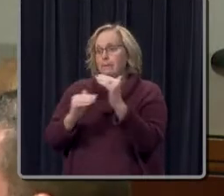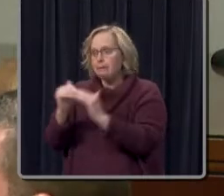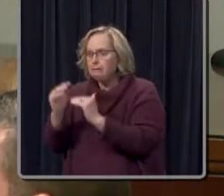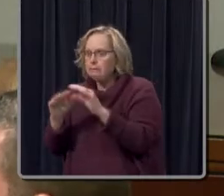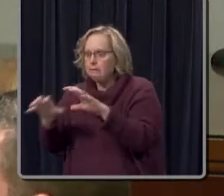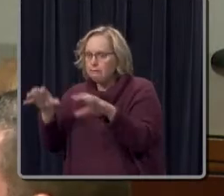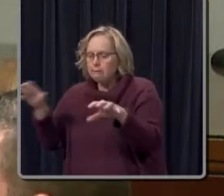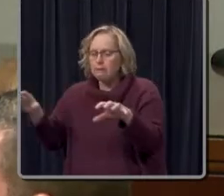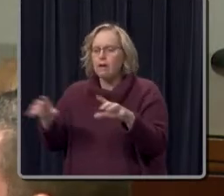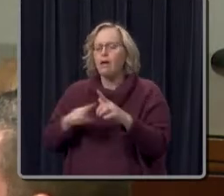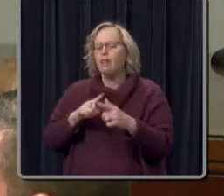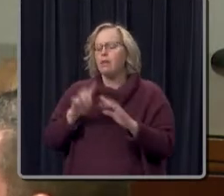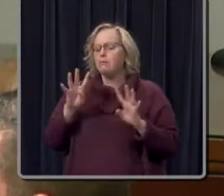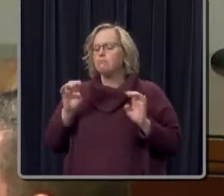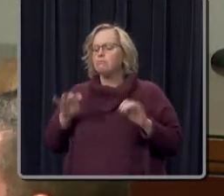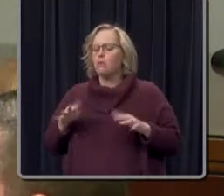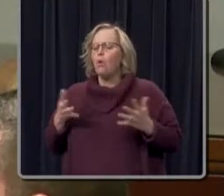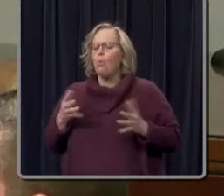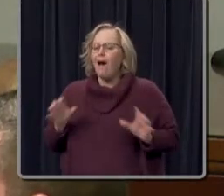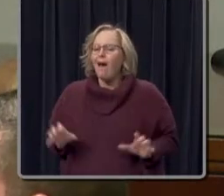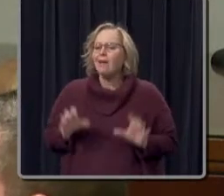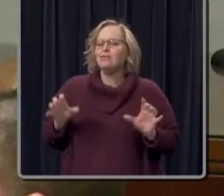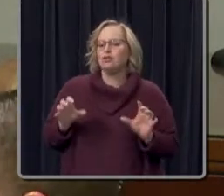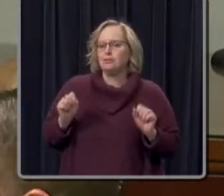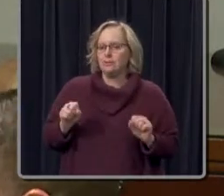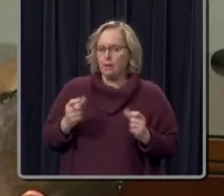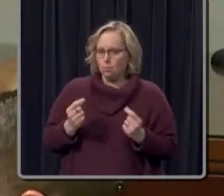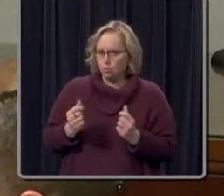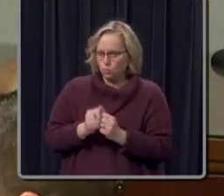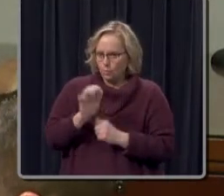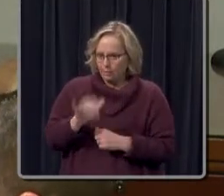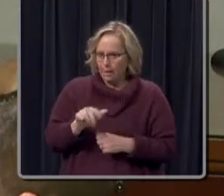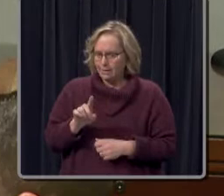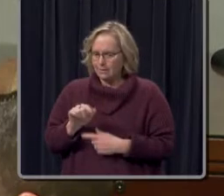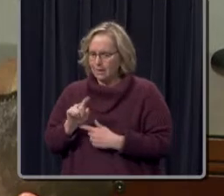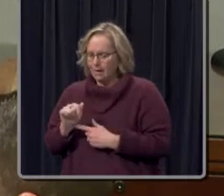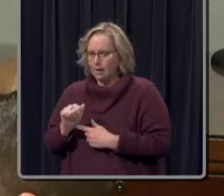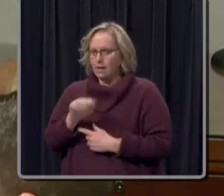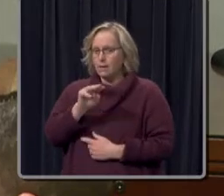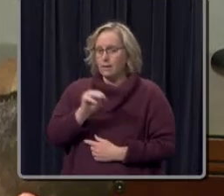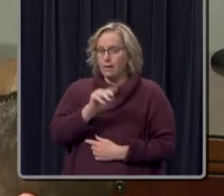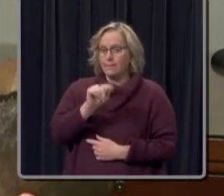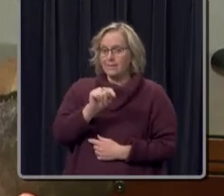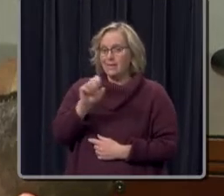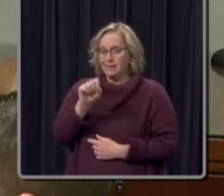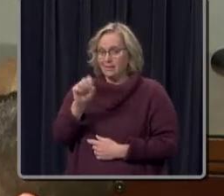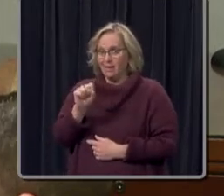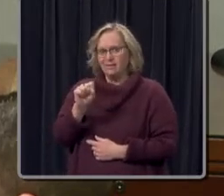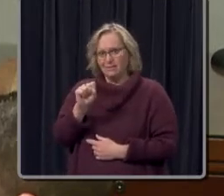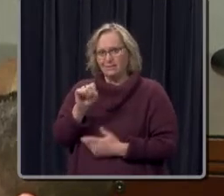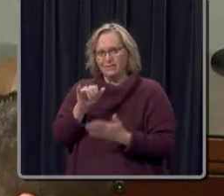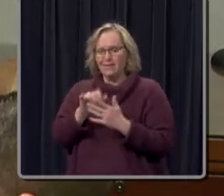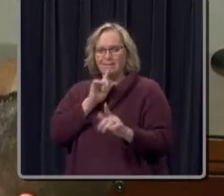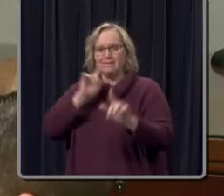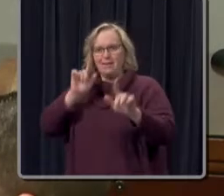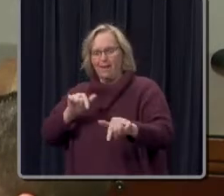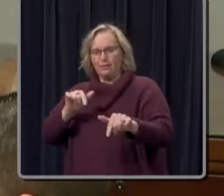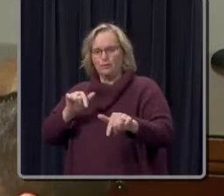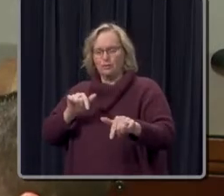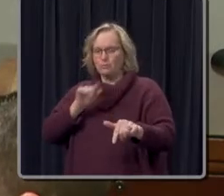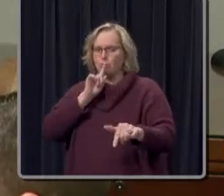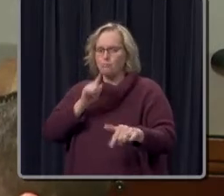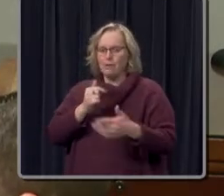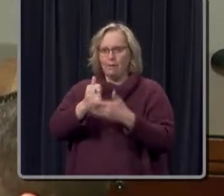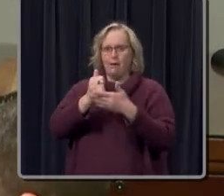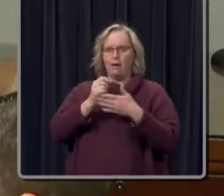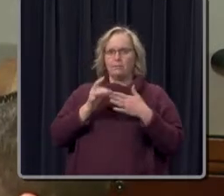becomes, what action steps can we take with that data? And MTSS is the answer to that question. It really